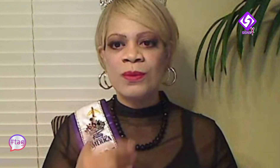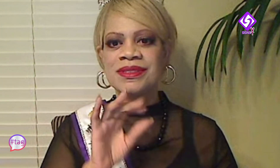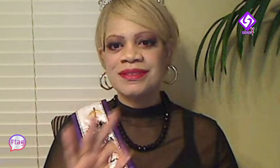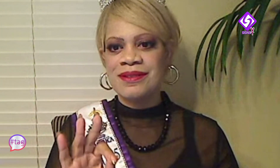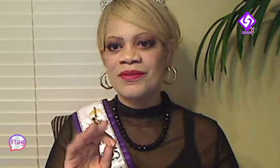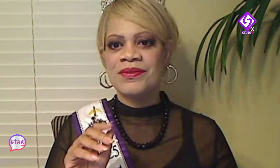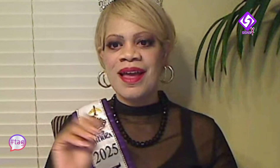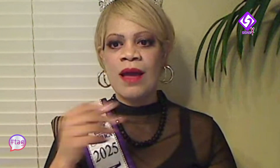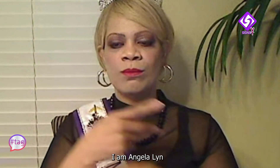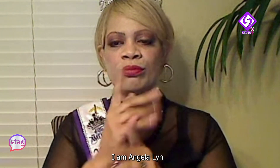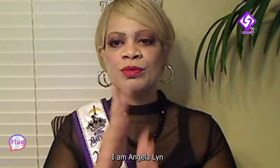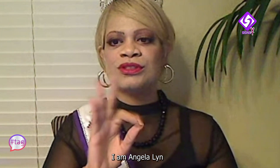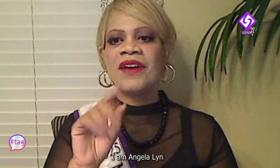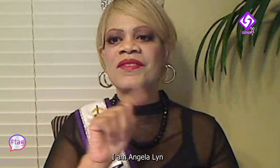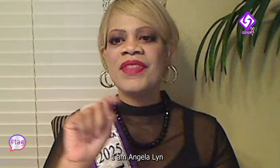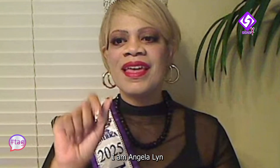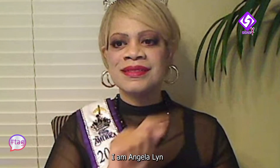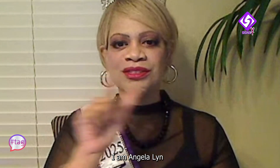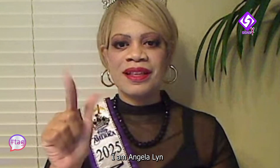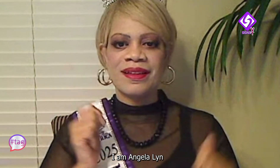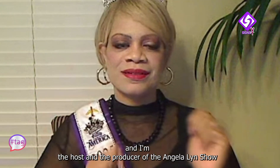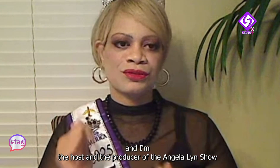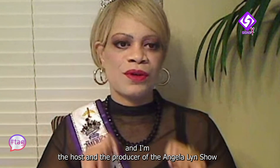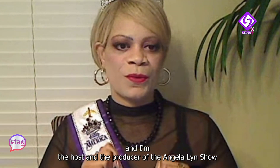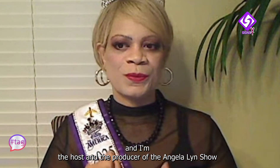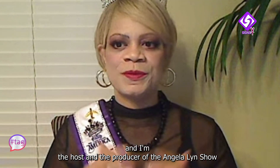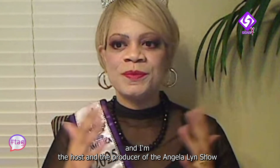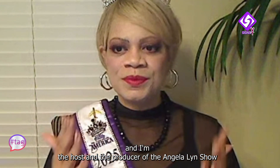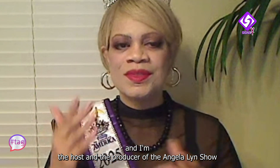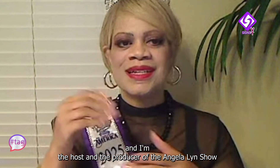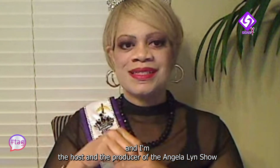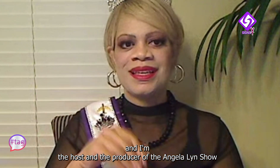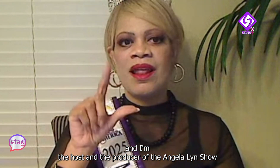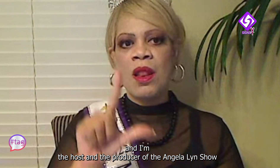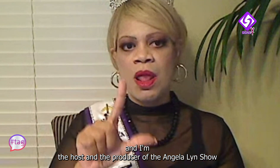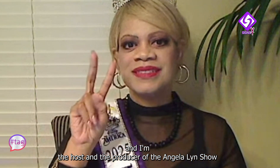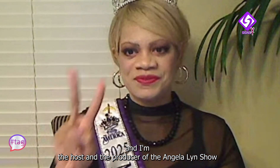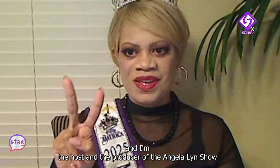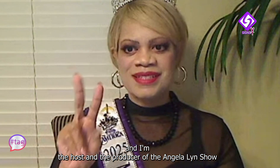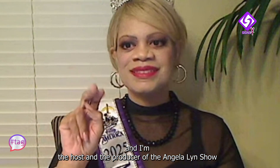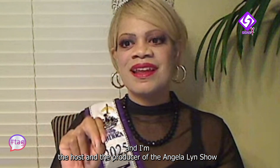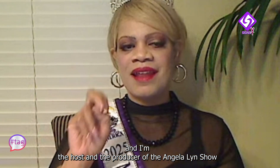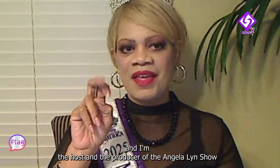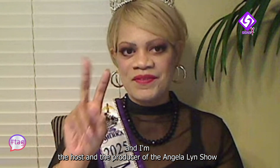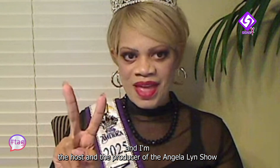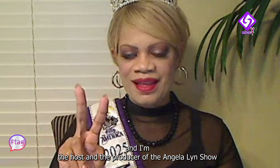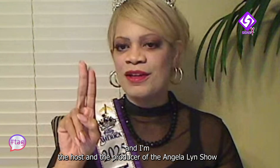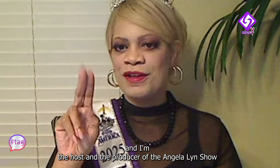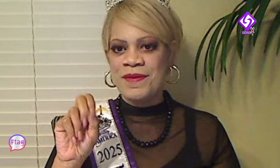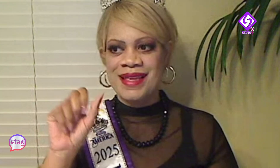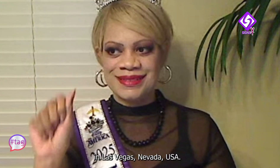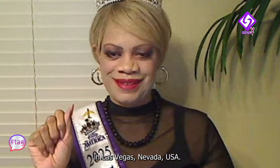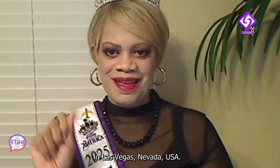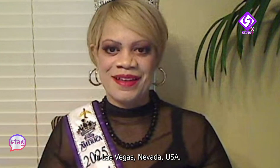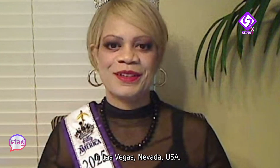Awesome. I am Angela Lynn, and I'm the host and the producer of the Angela Lynn